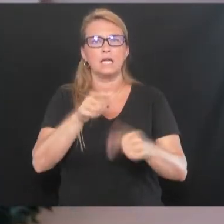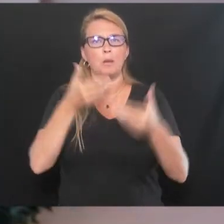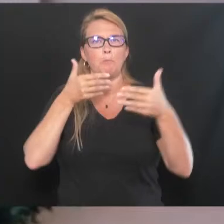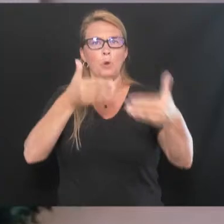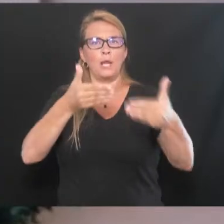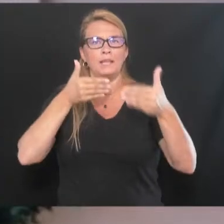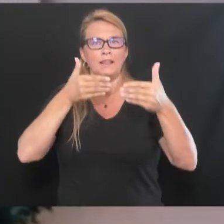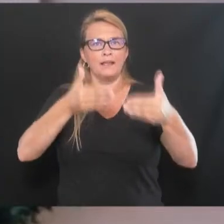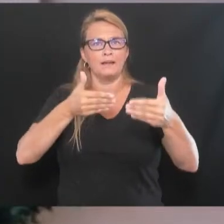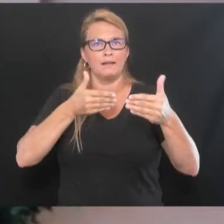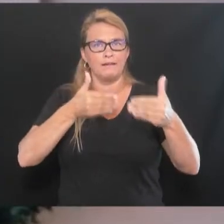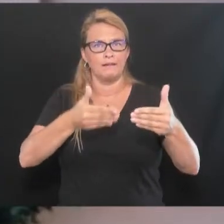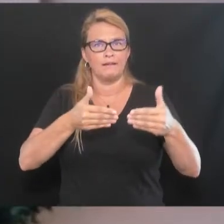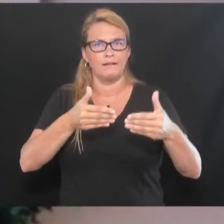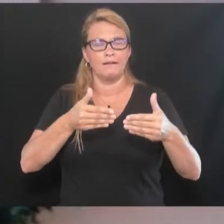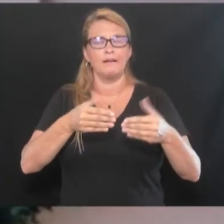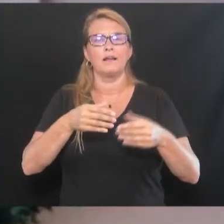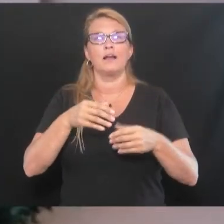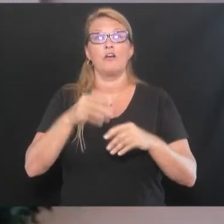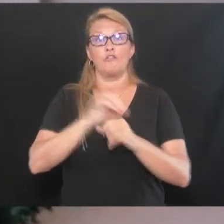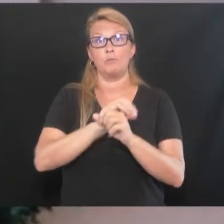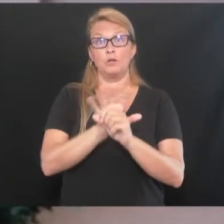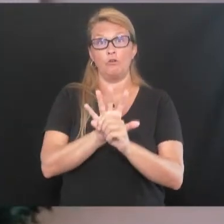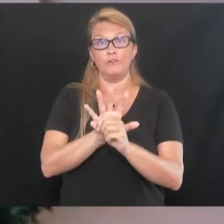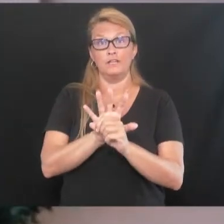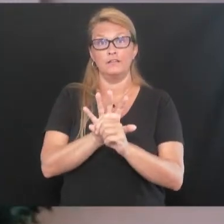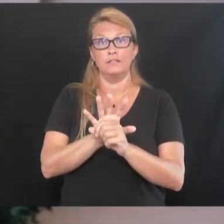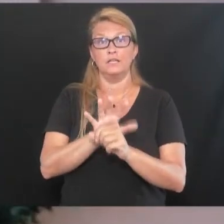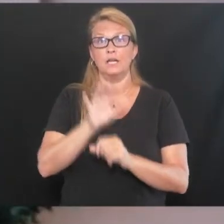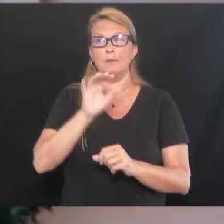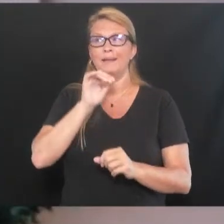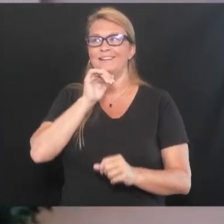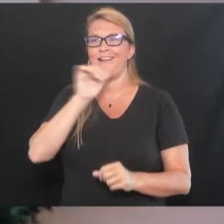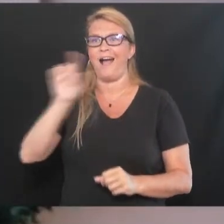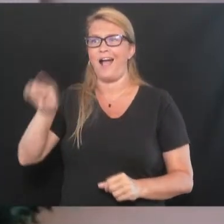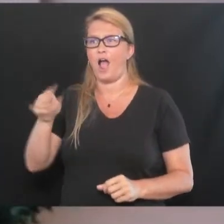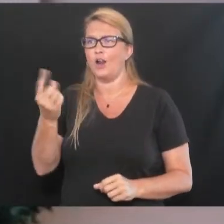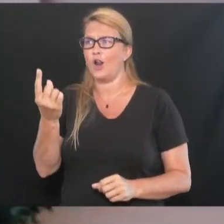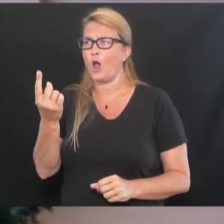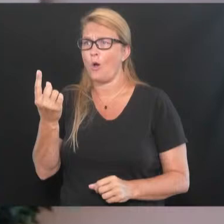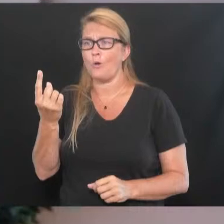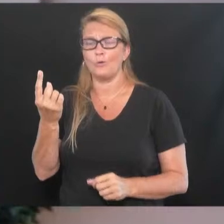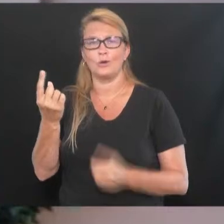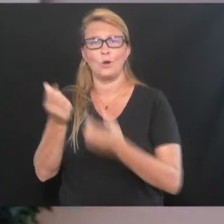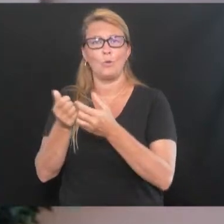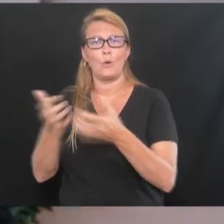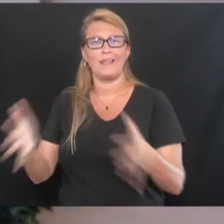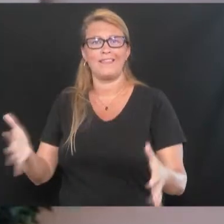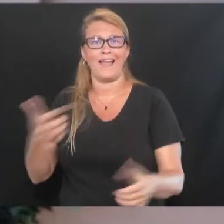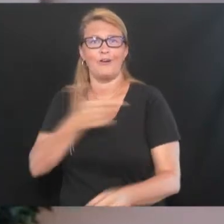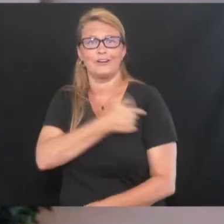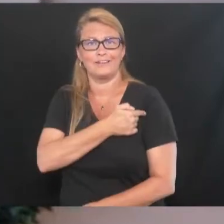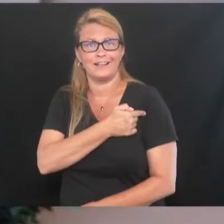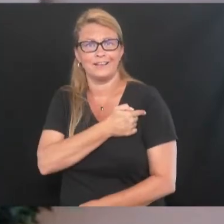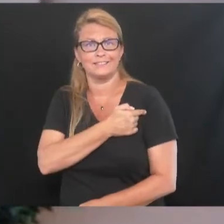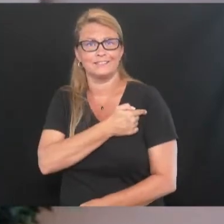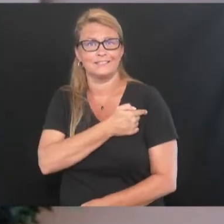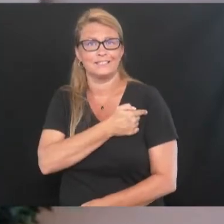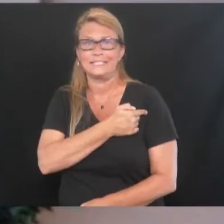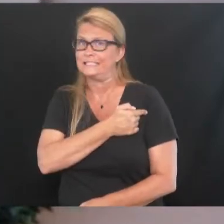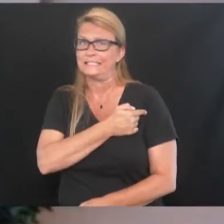around, but they're not quite as good alone by reducing the risk of people that are